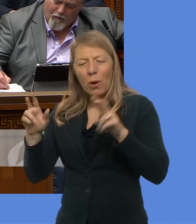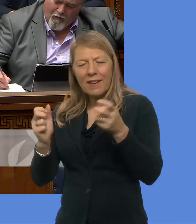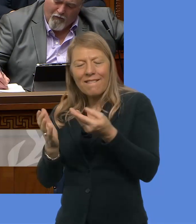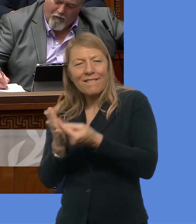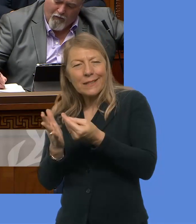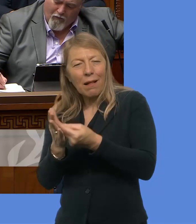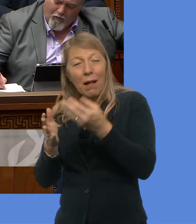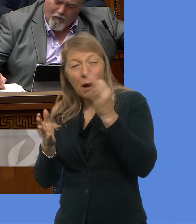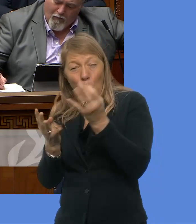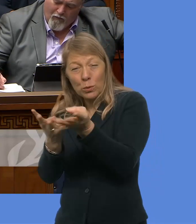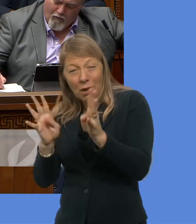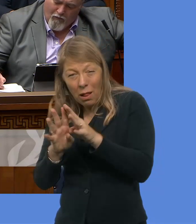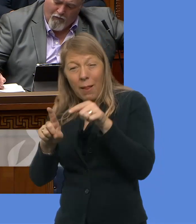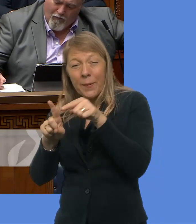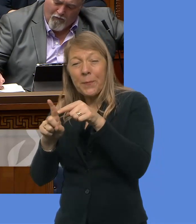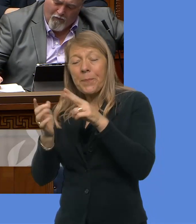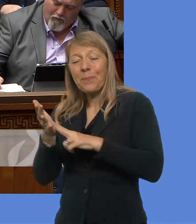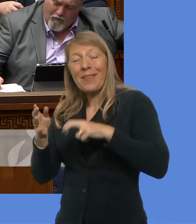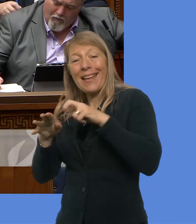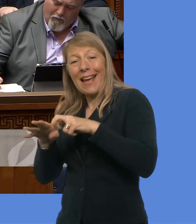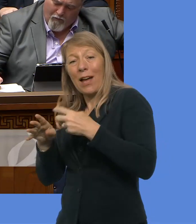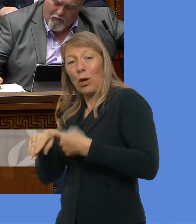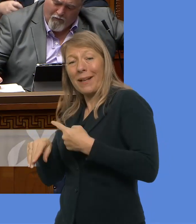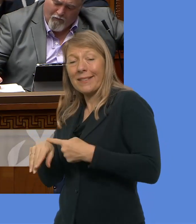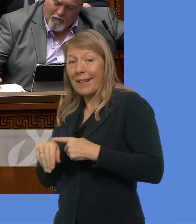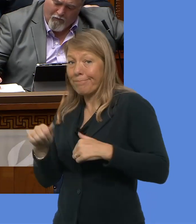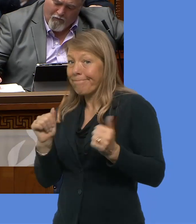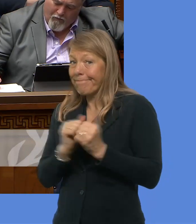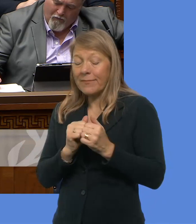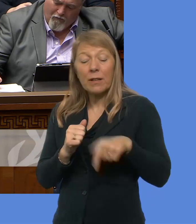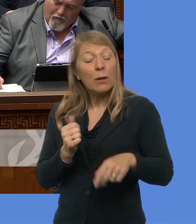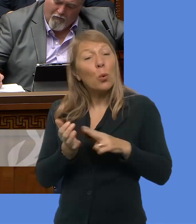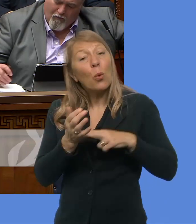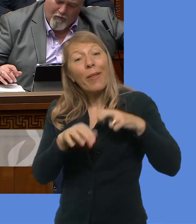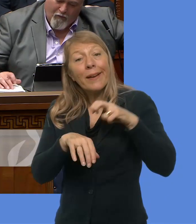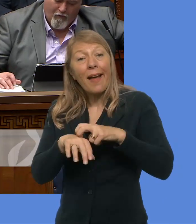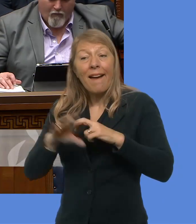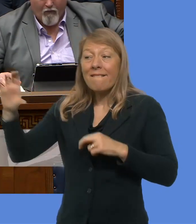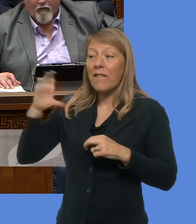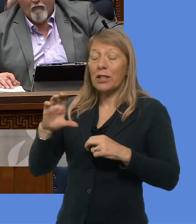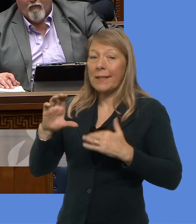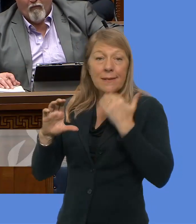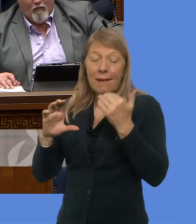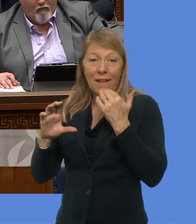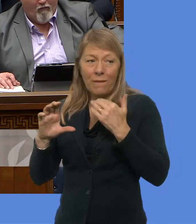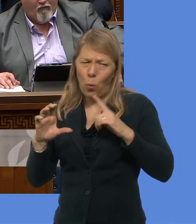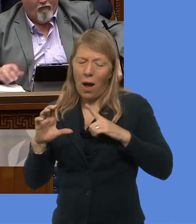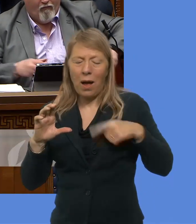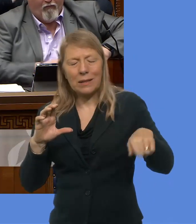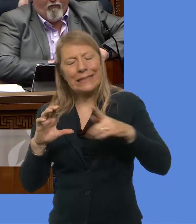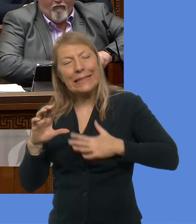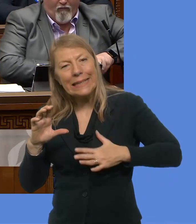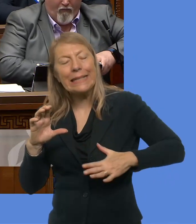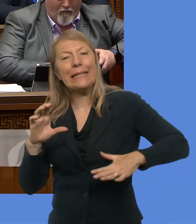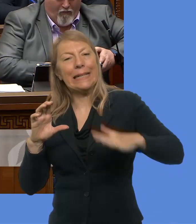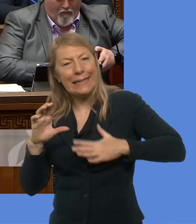have reflected what I've been saying, that the North is not receiving the funding that it needs. They both raise concerns about the financial cliff